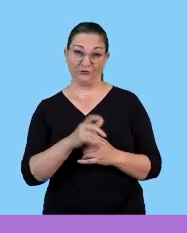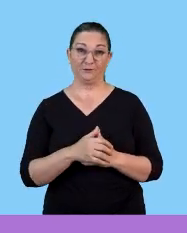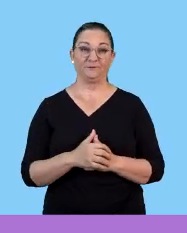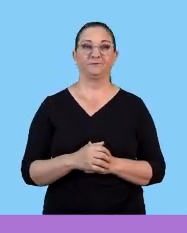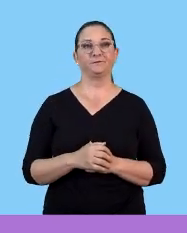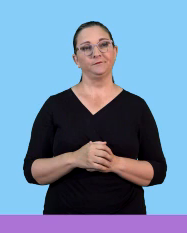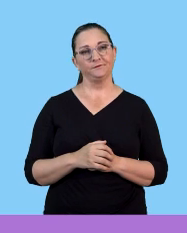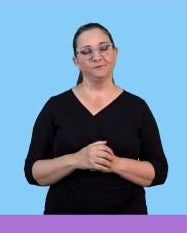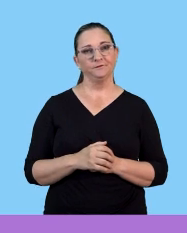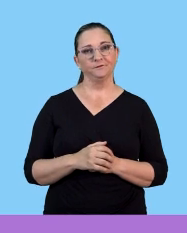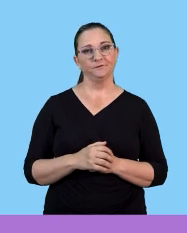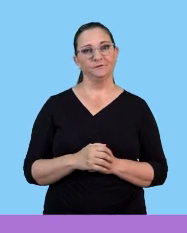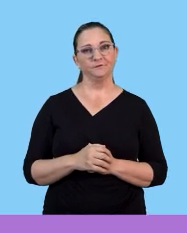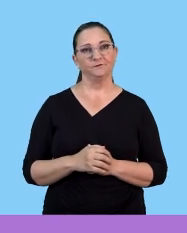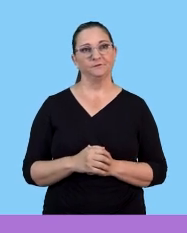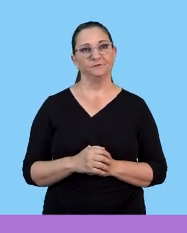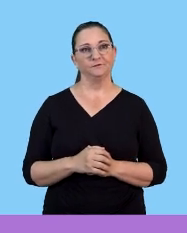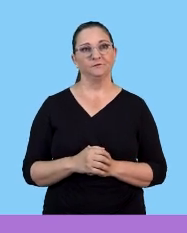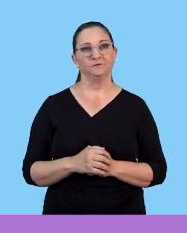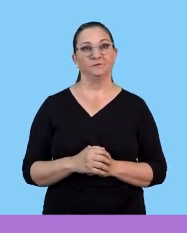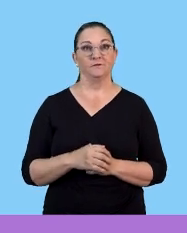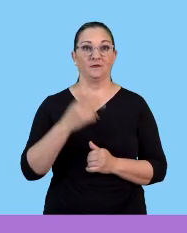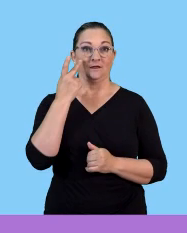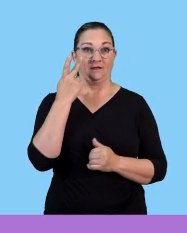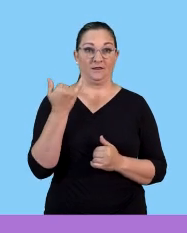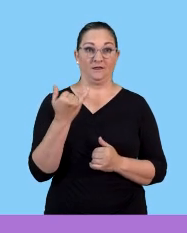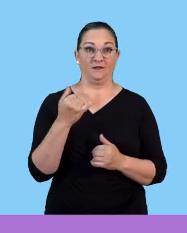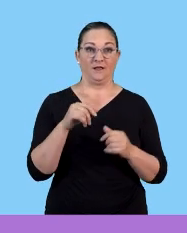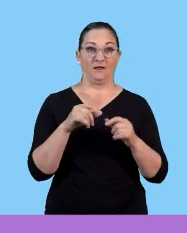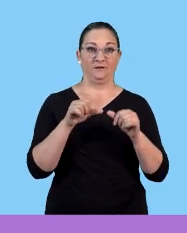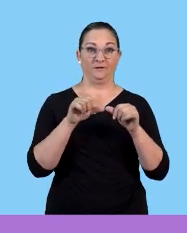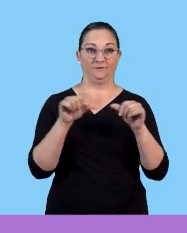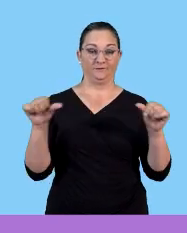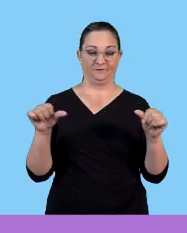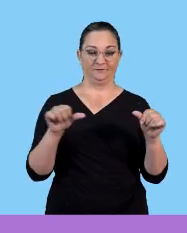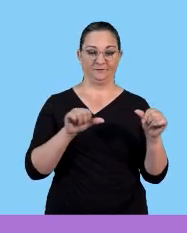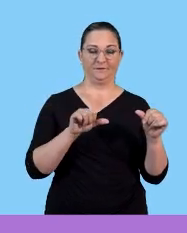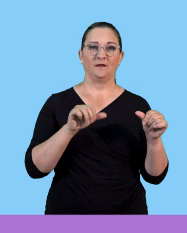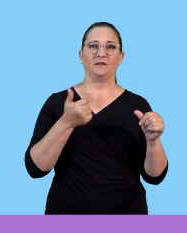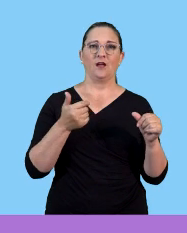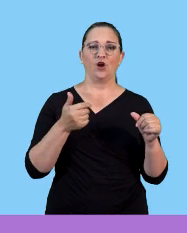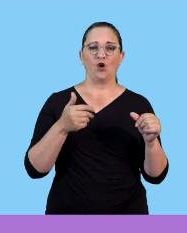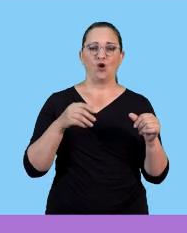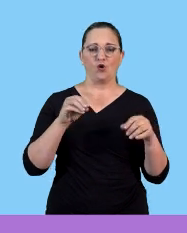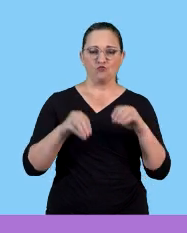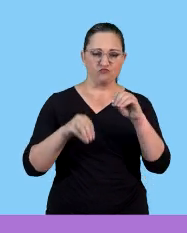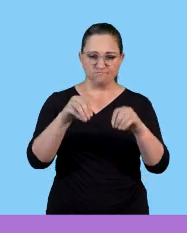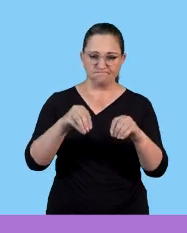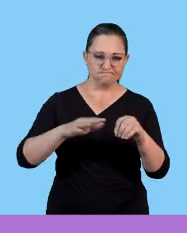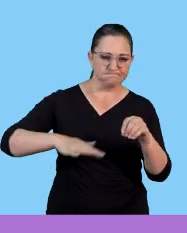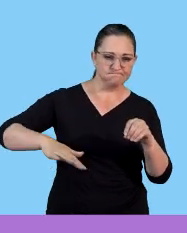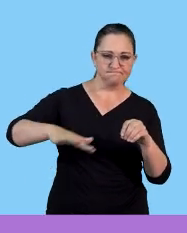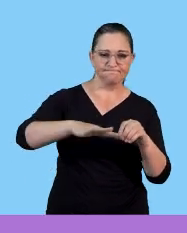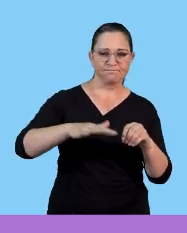questions. So, there we go. A landscaper, excuse me, wants